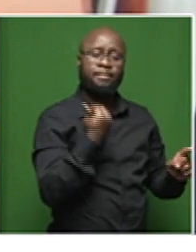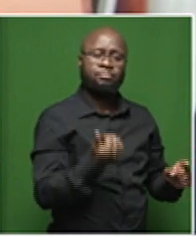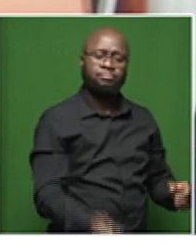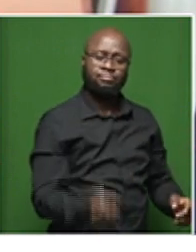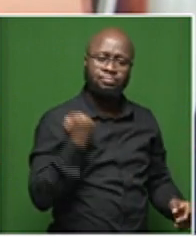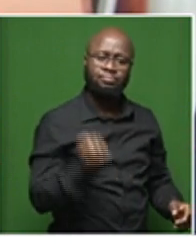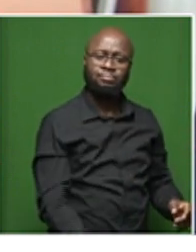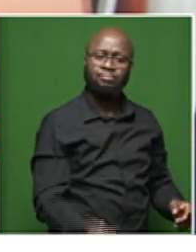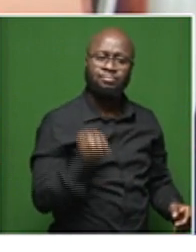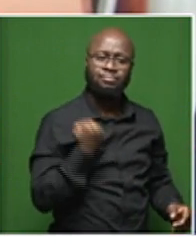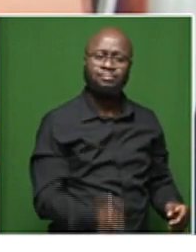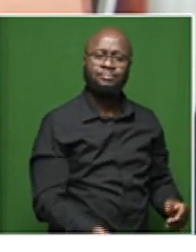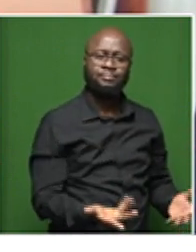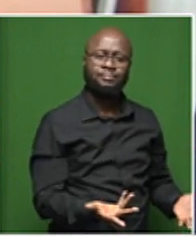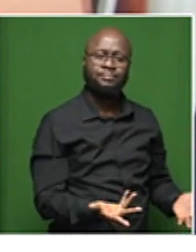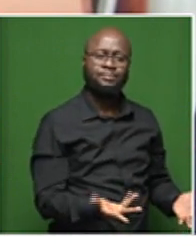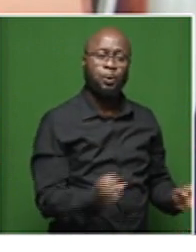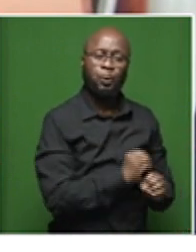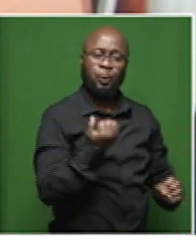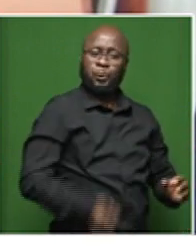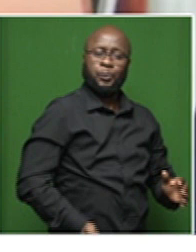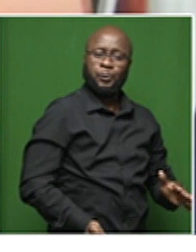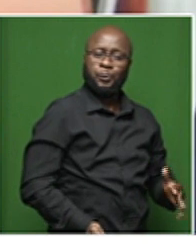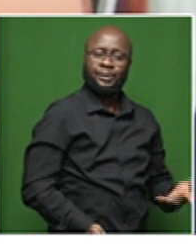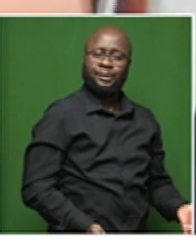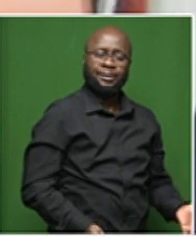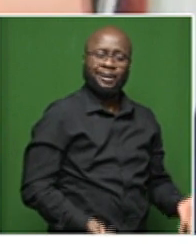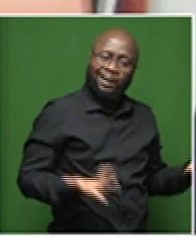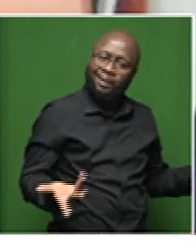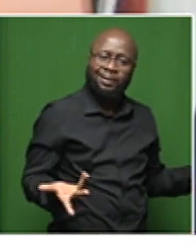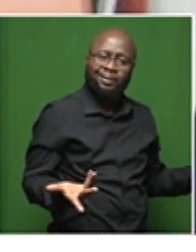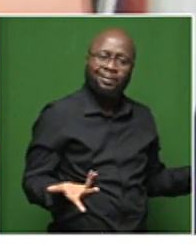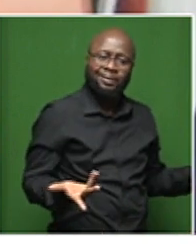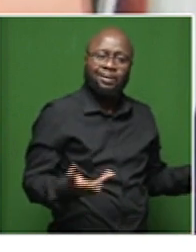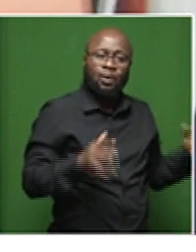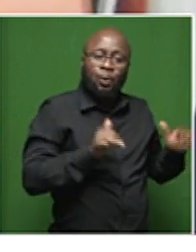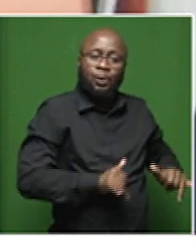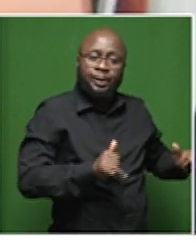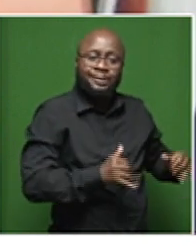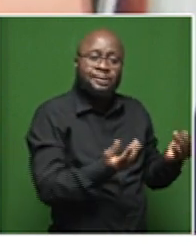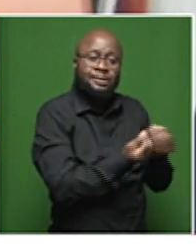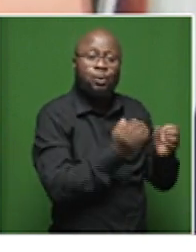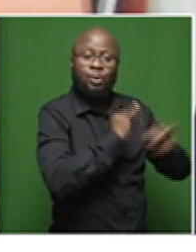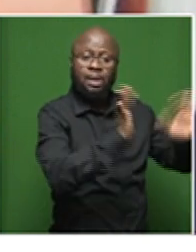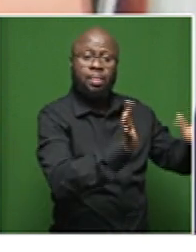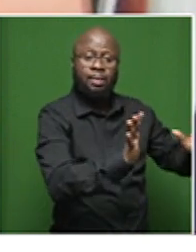where they go and get symptoms. So it's not true that one must wait for symptoms, because by then,